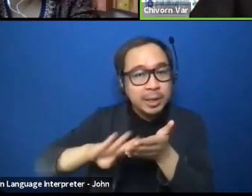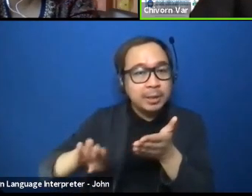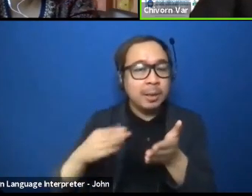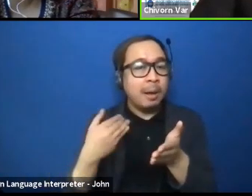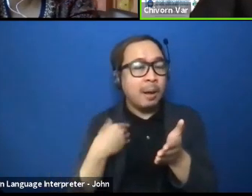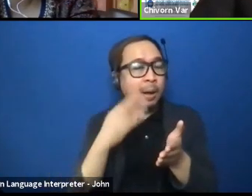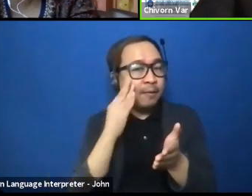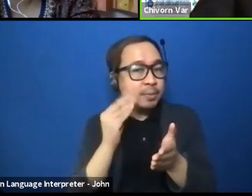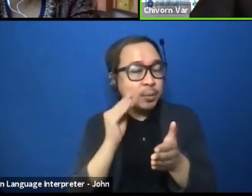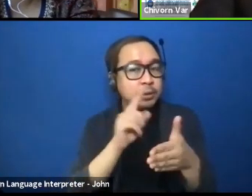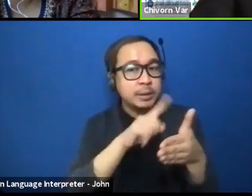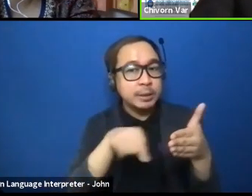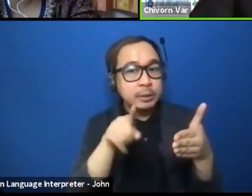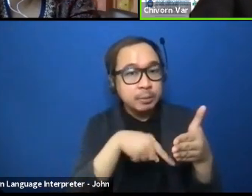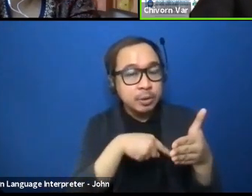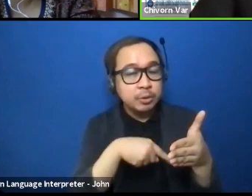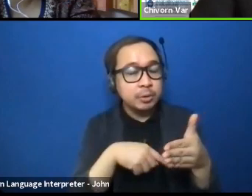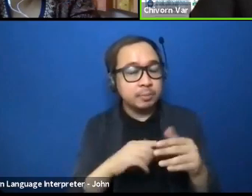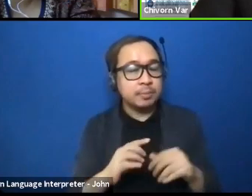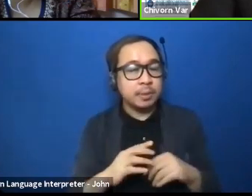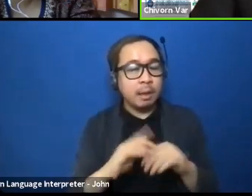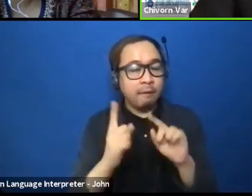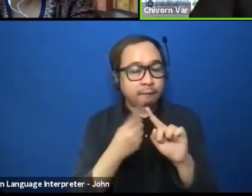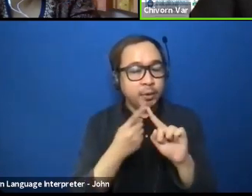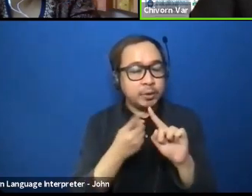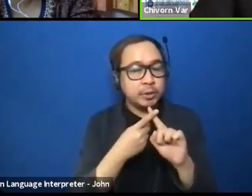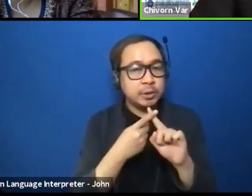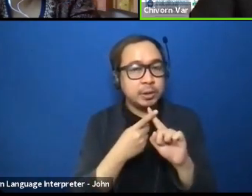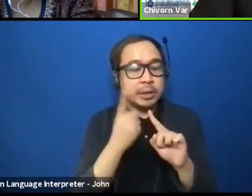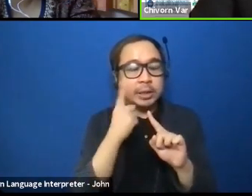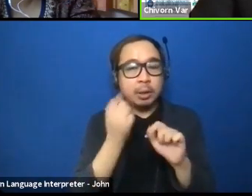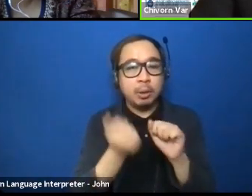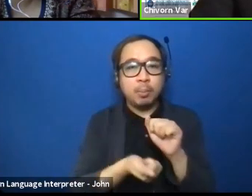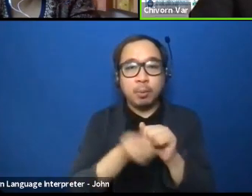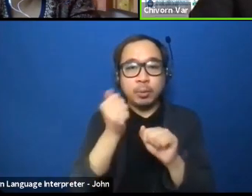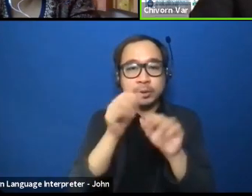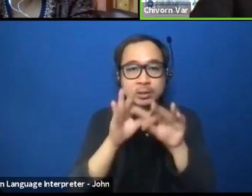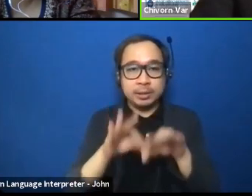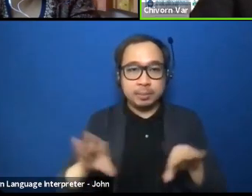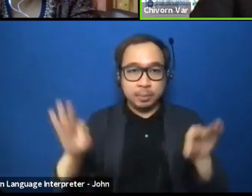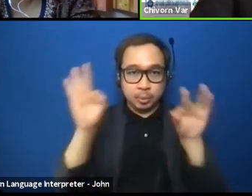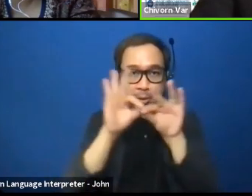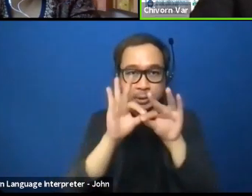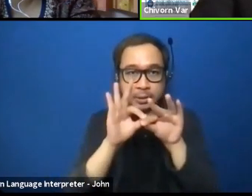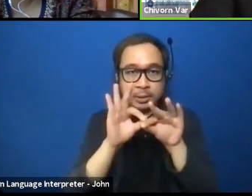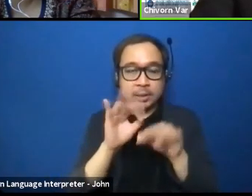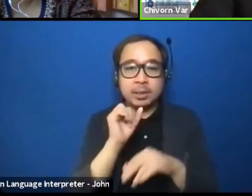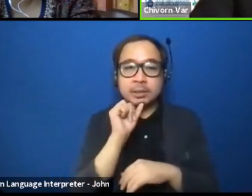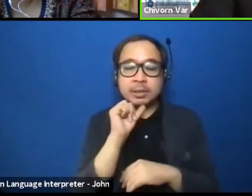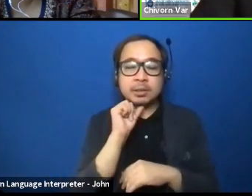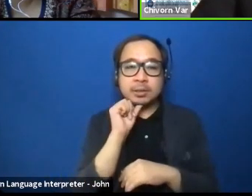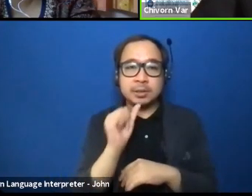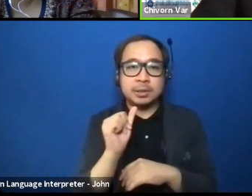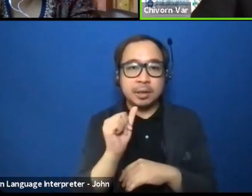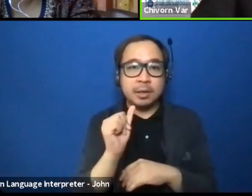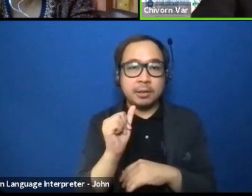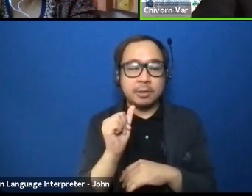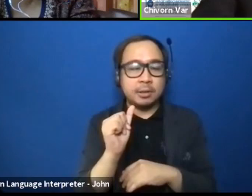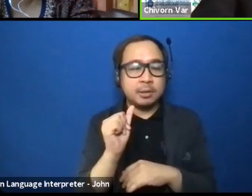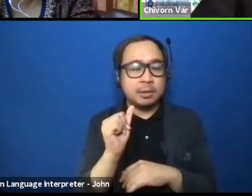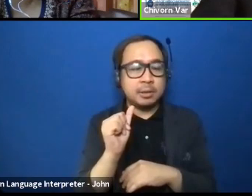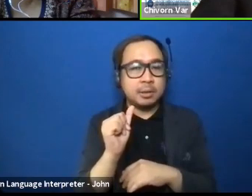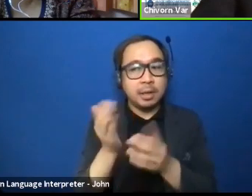that. So first, I think most important, it's not the the service